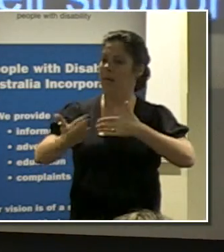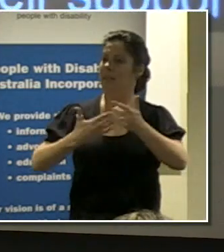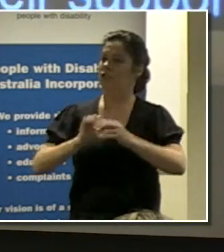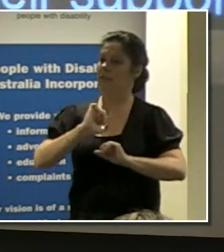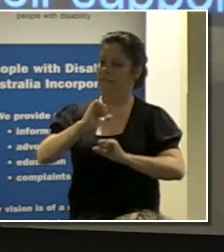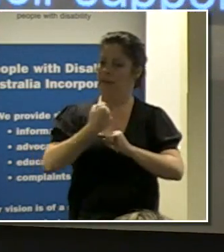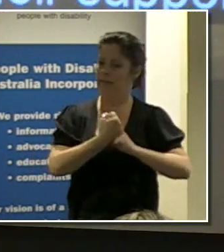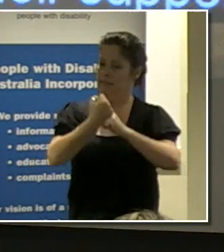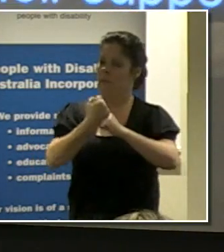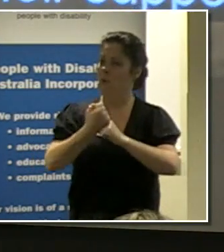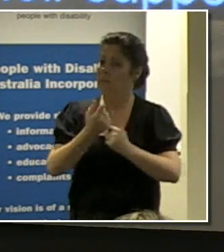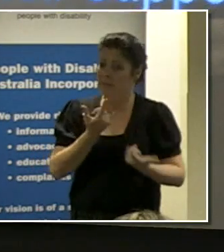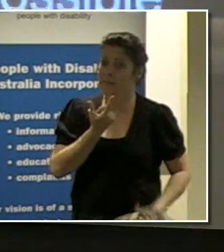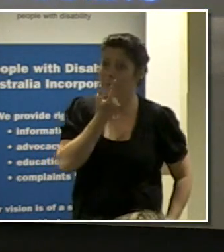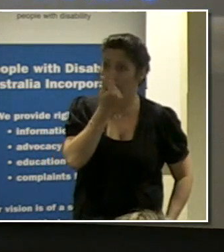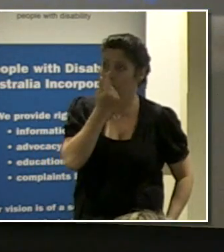as possible.